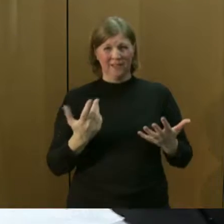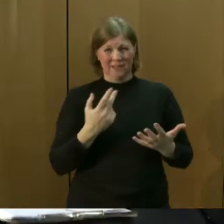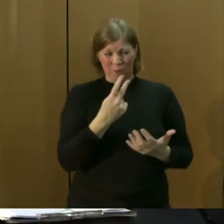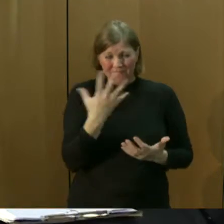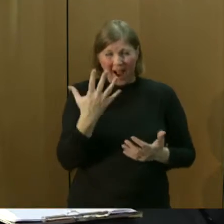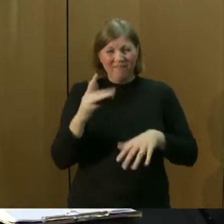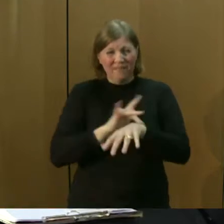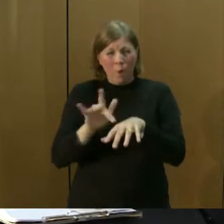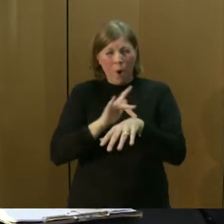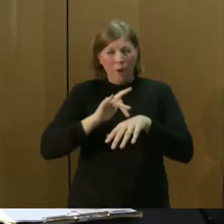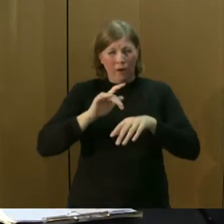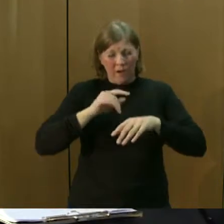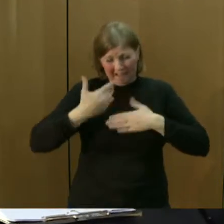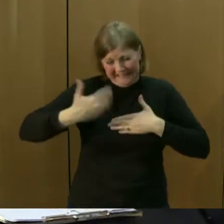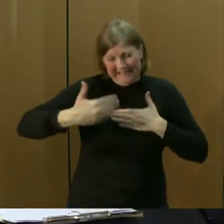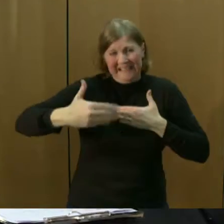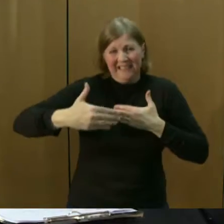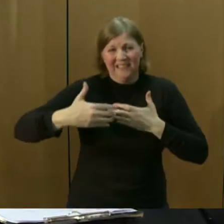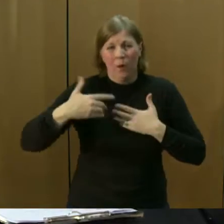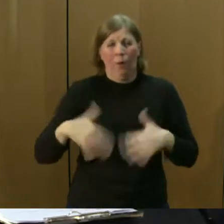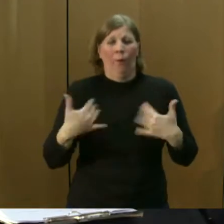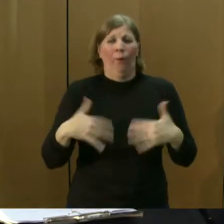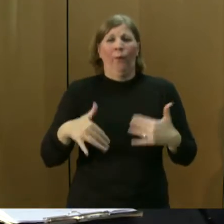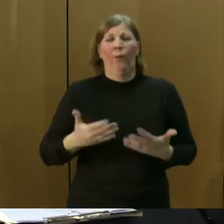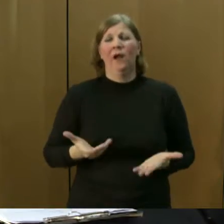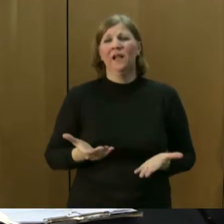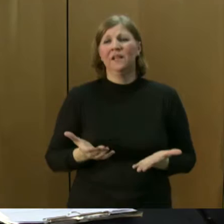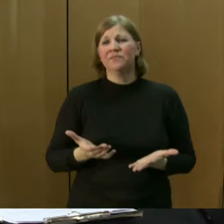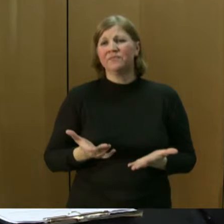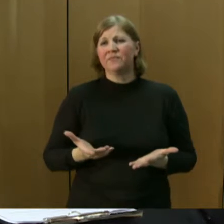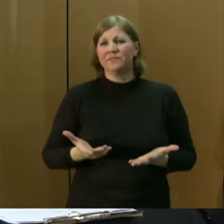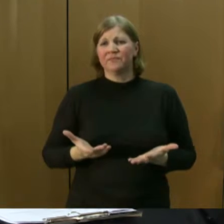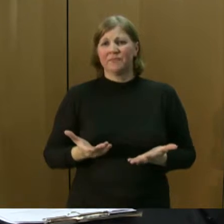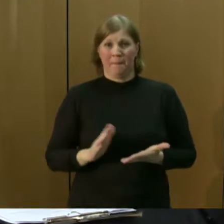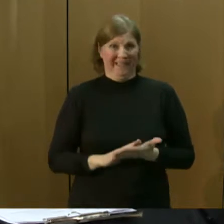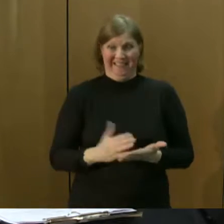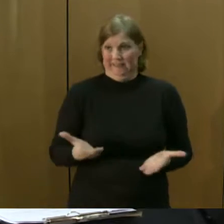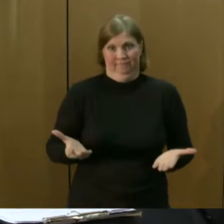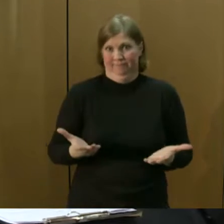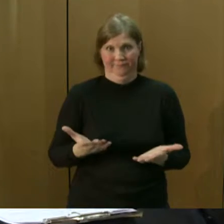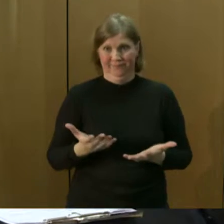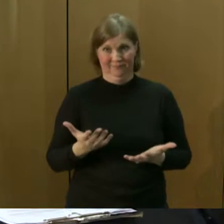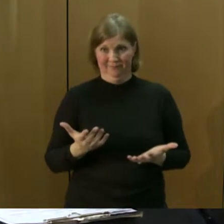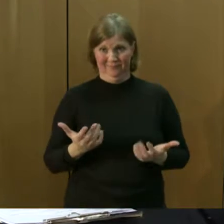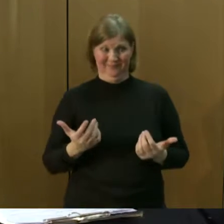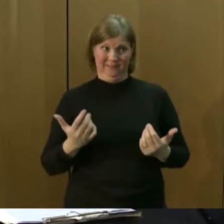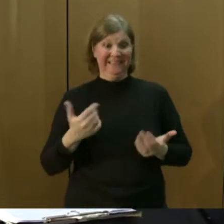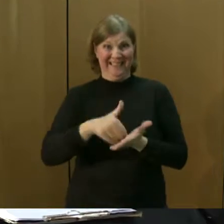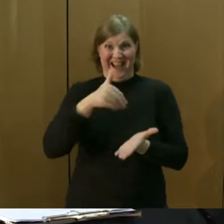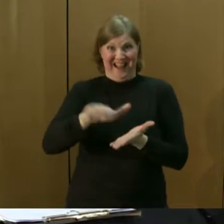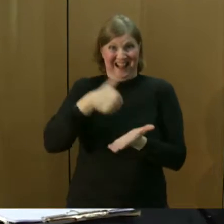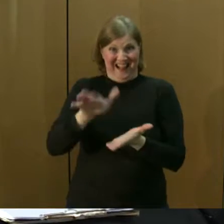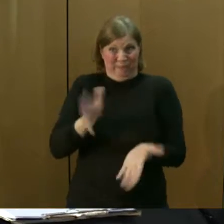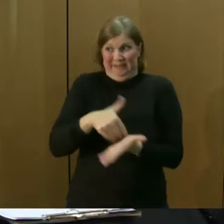to do 25 shows back to back, and you have to sell the hell out of it. You have to potentially bunk with